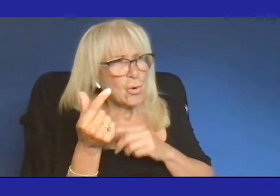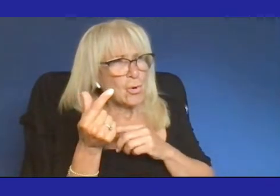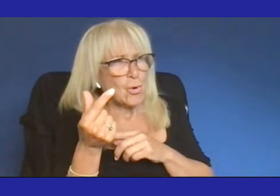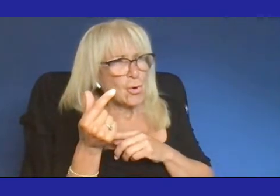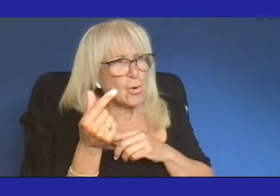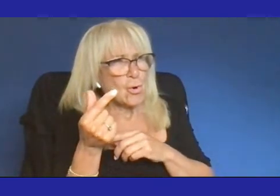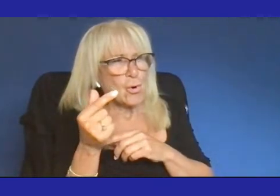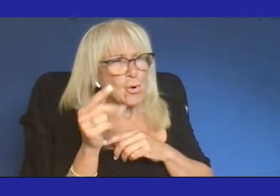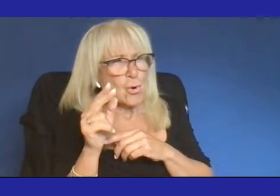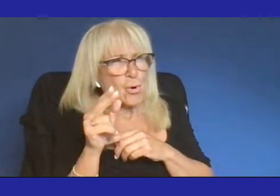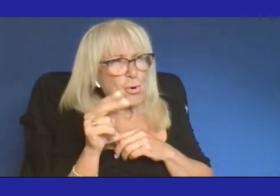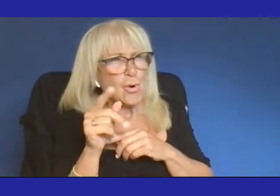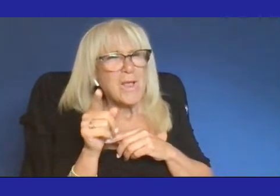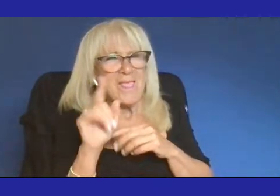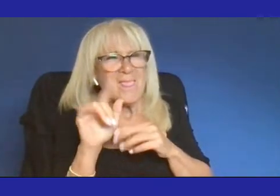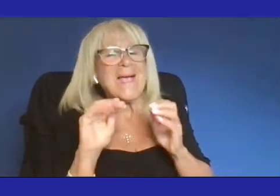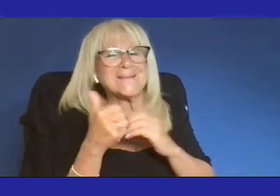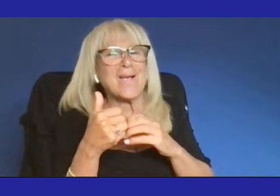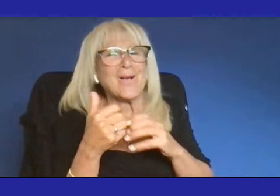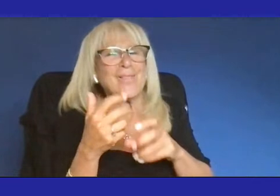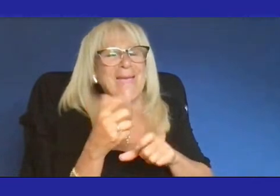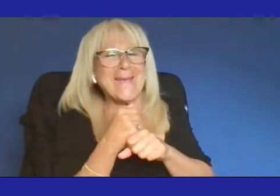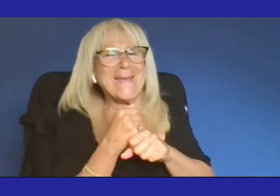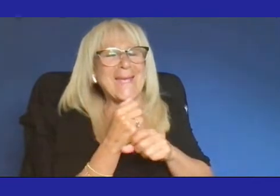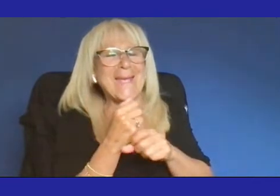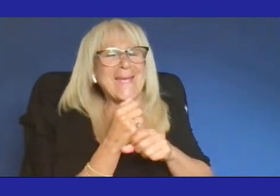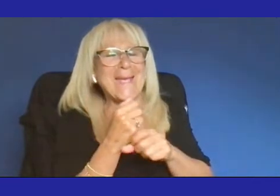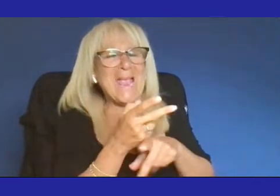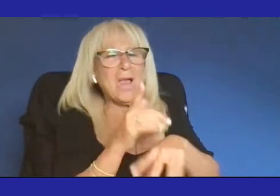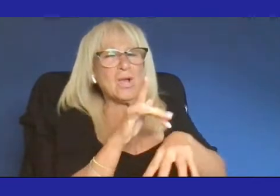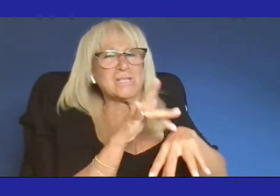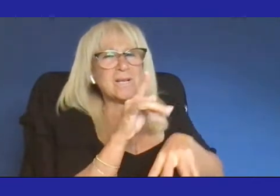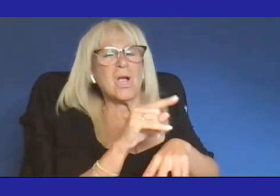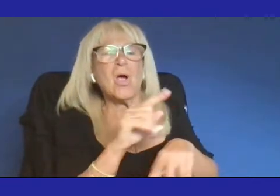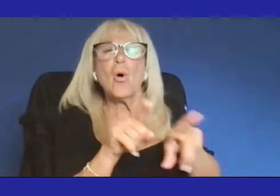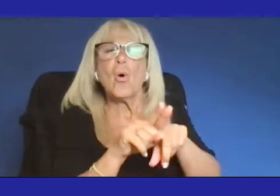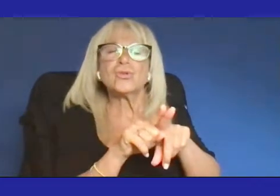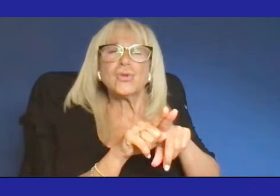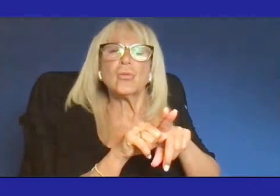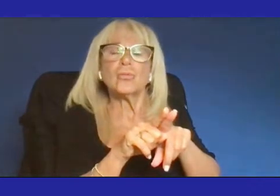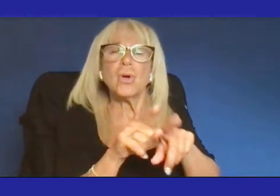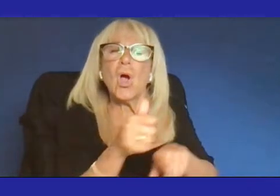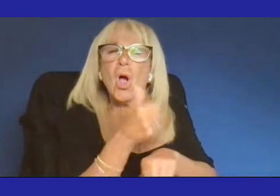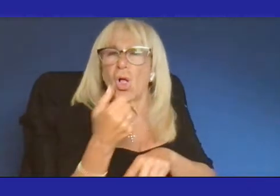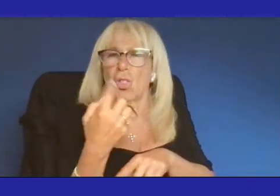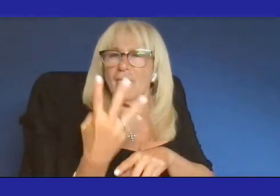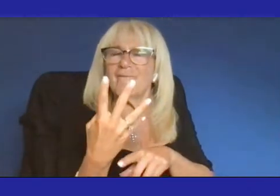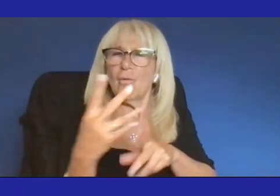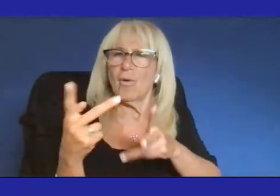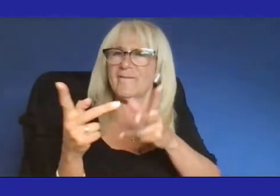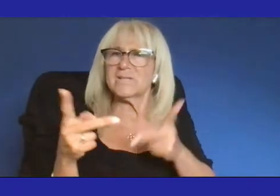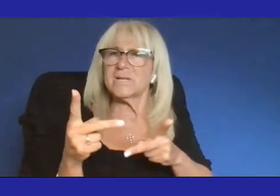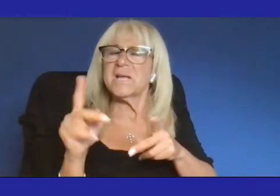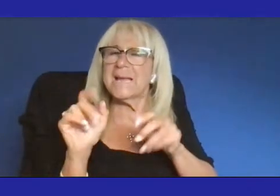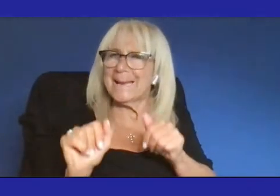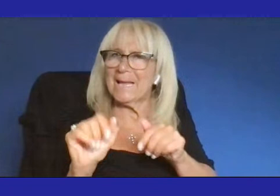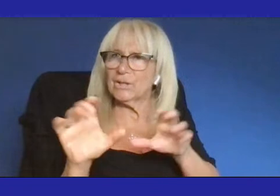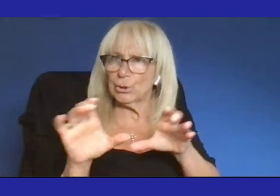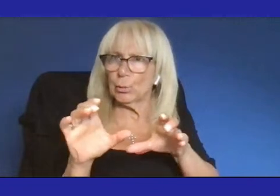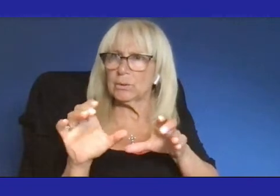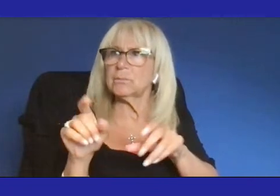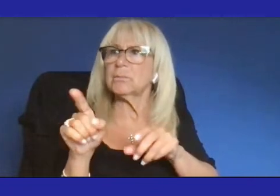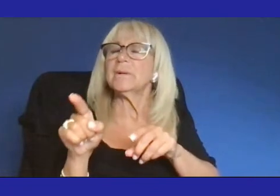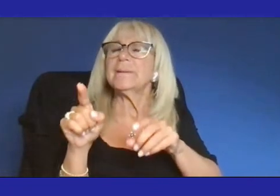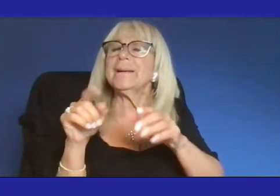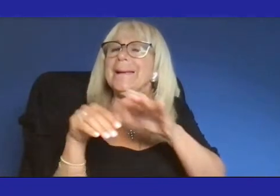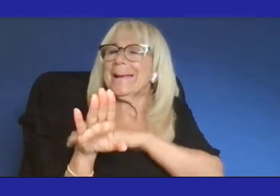this care on site, but it also extends to the other 4 facilities. So the other 4 have 2 options where it could be done in the room, the license